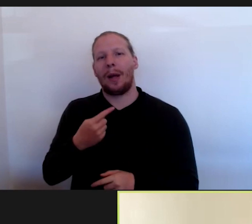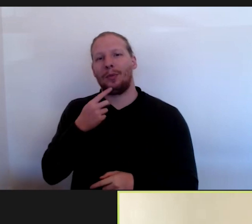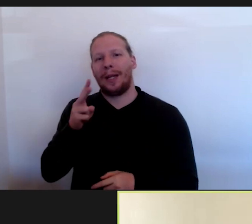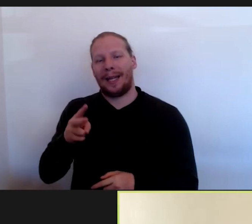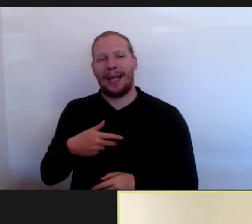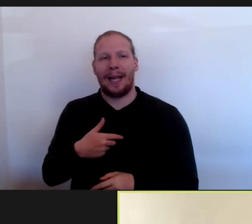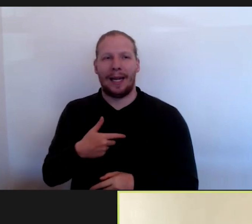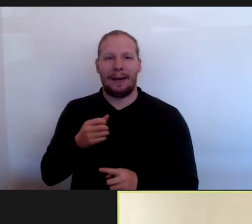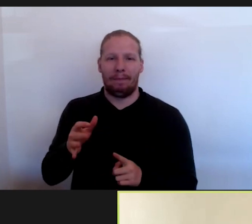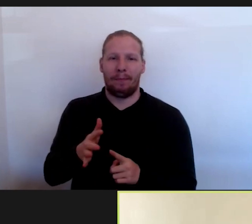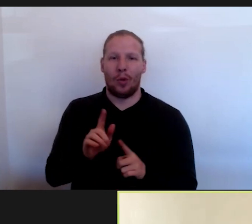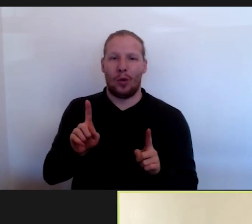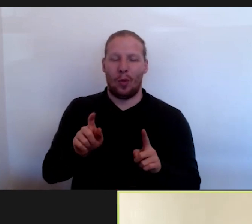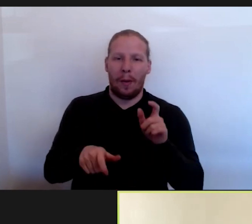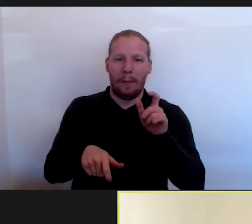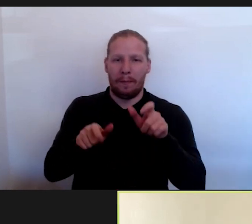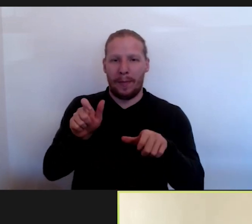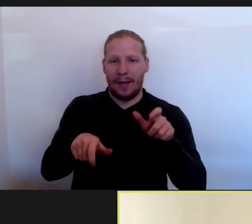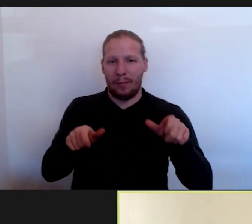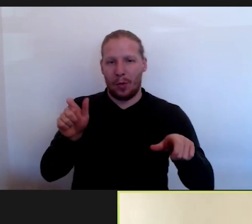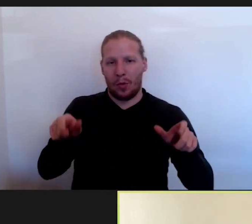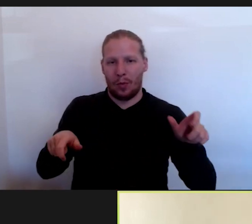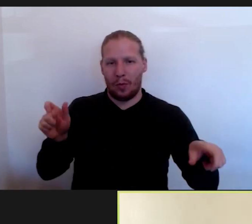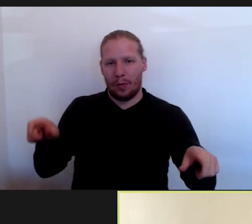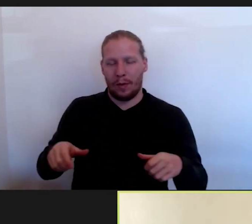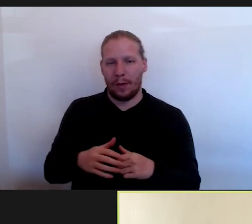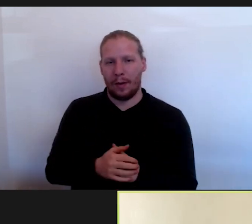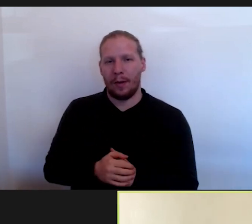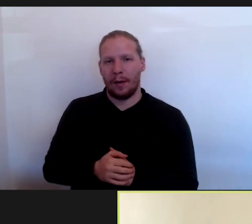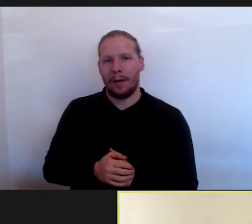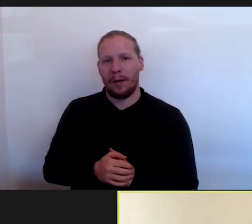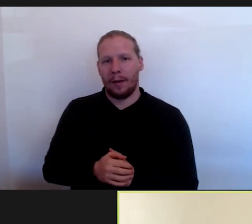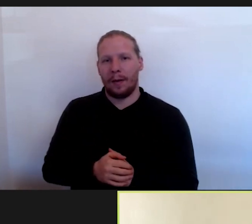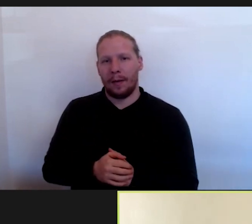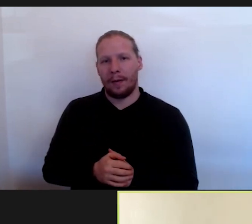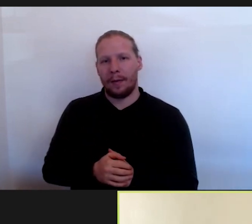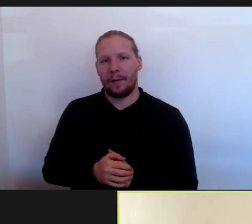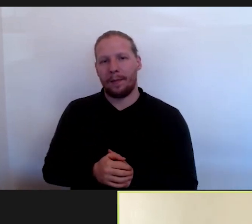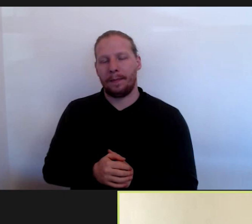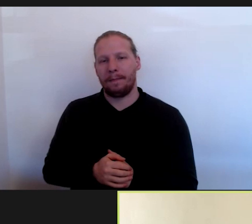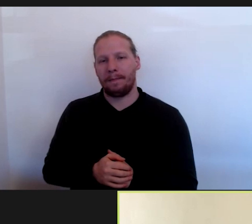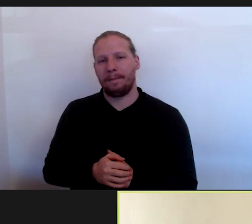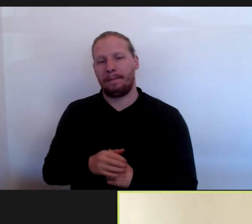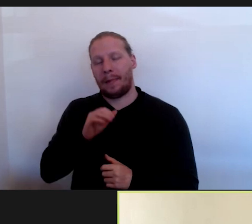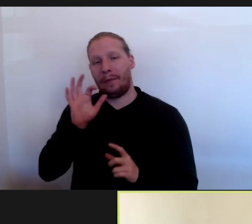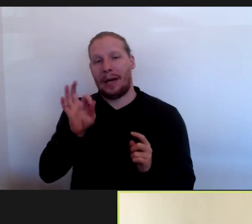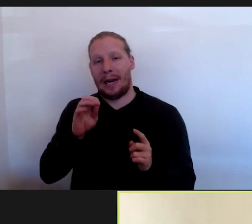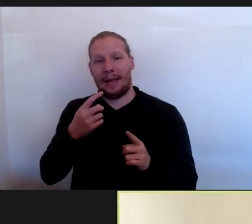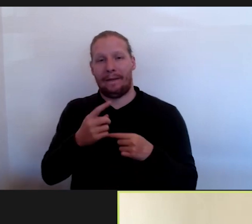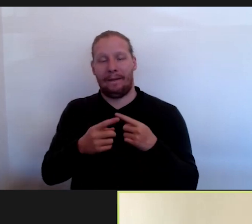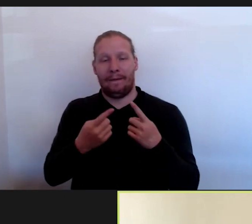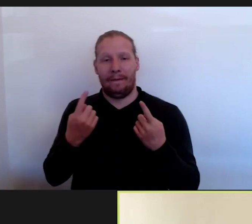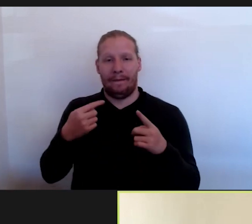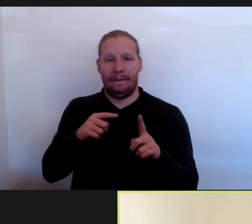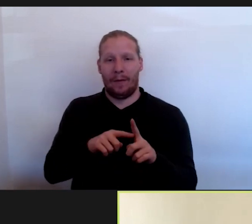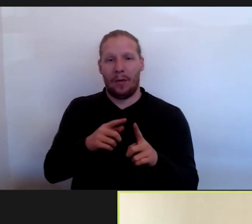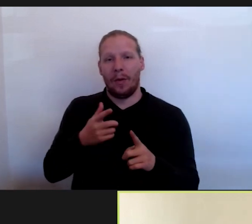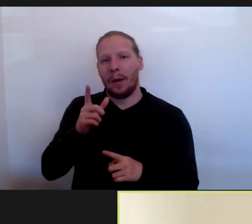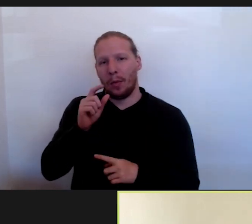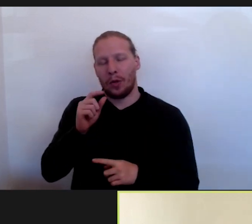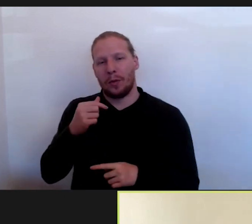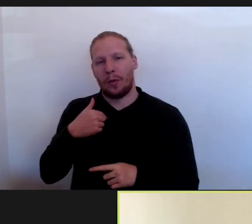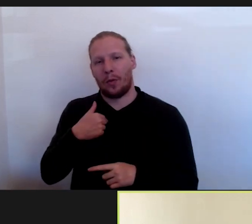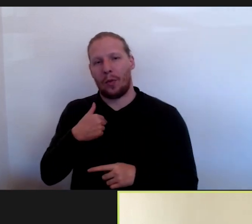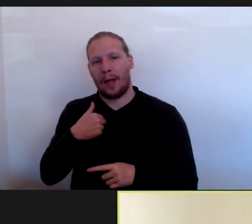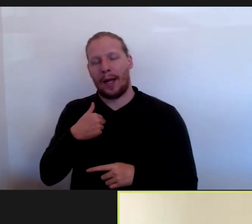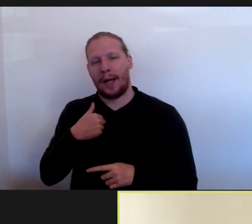that every morning when you make coffee. Do that. Otherwise, maybe we need to think about this may as well not be us, our profession. We